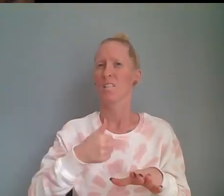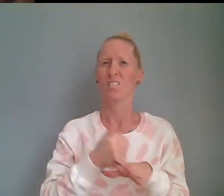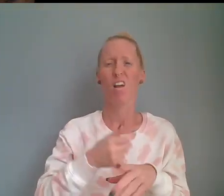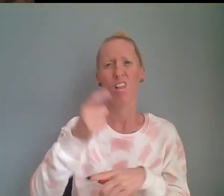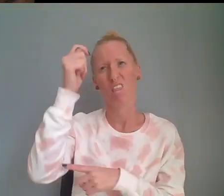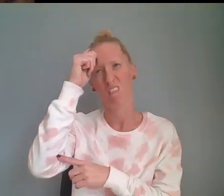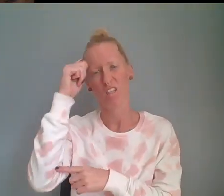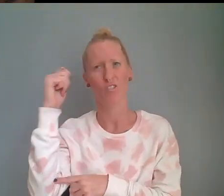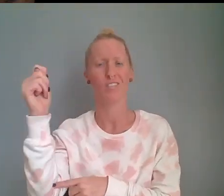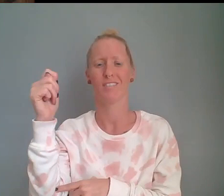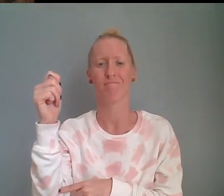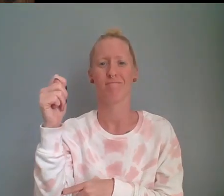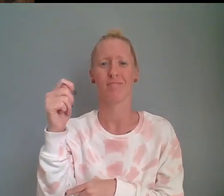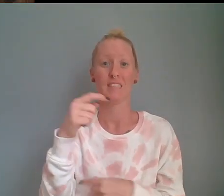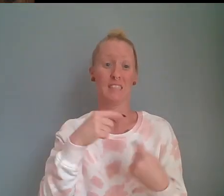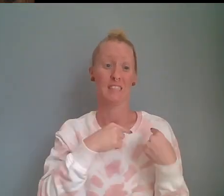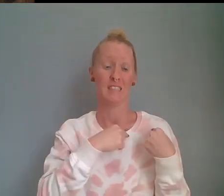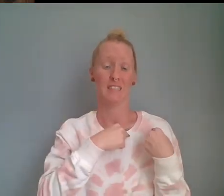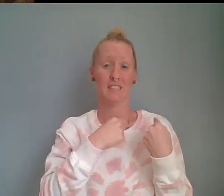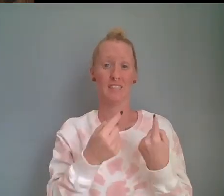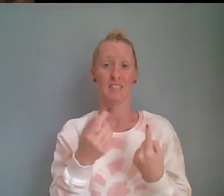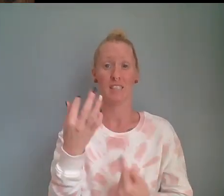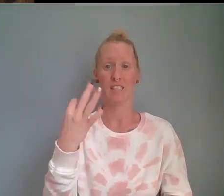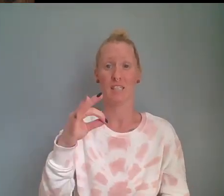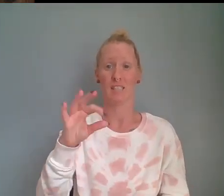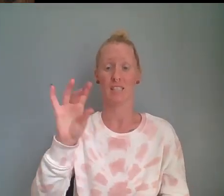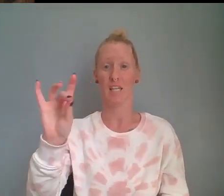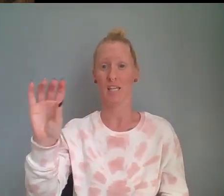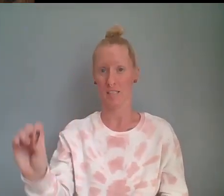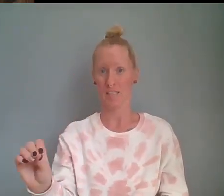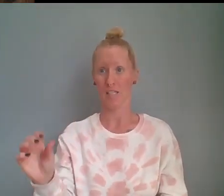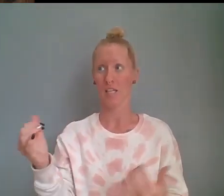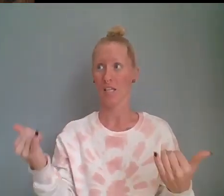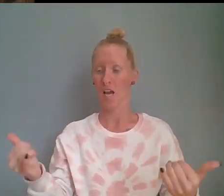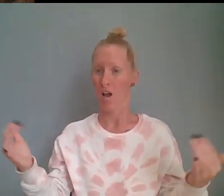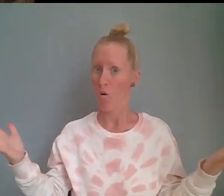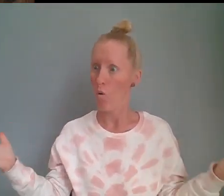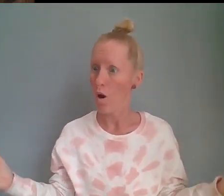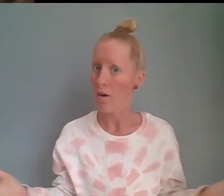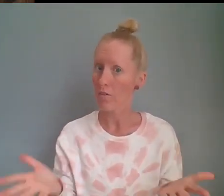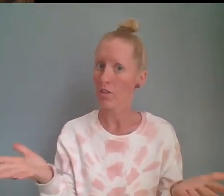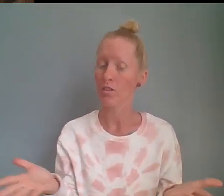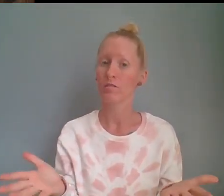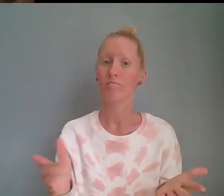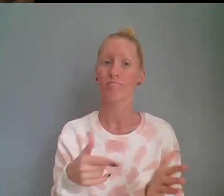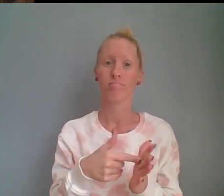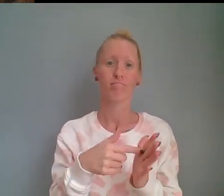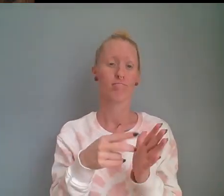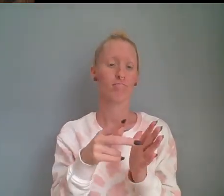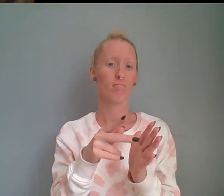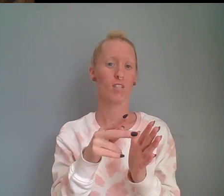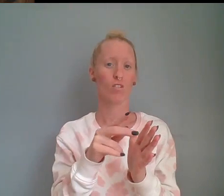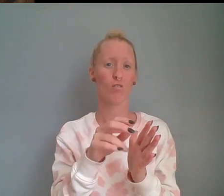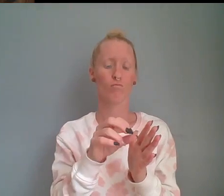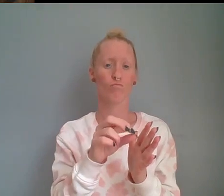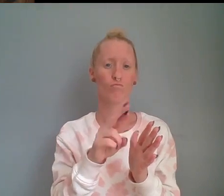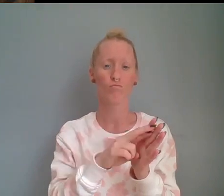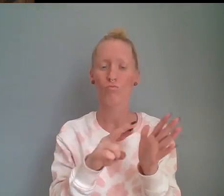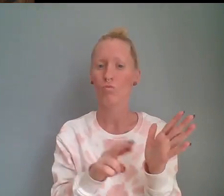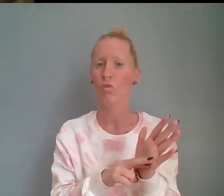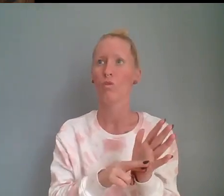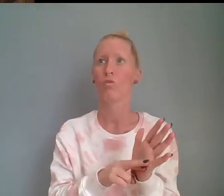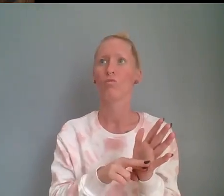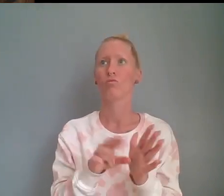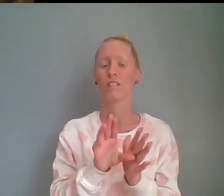theory. But since 1980, there's been a real effort to make the criteria much more objective, to make the set